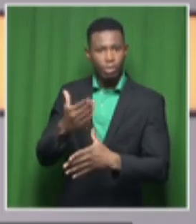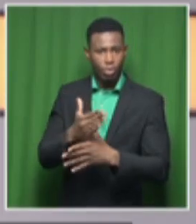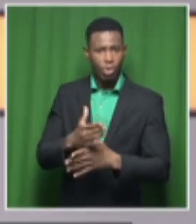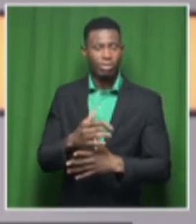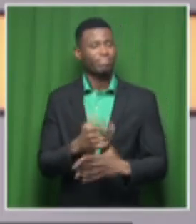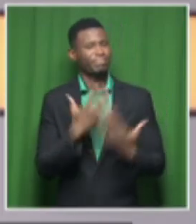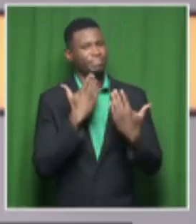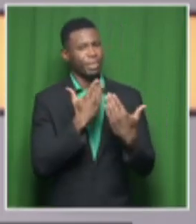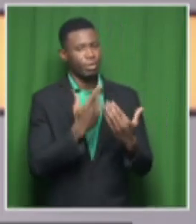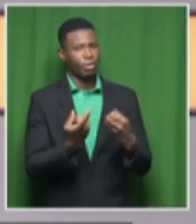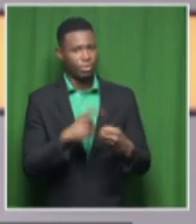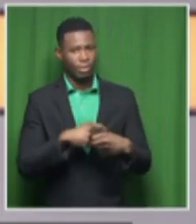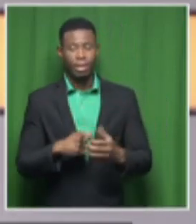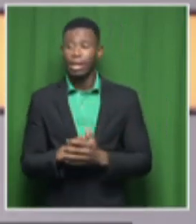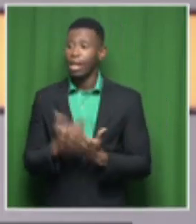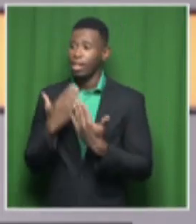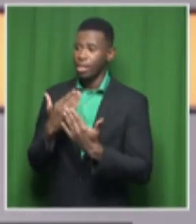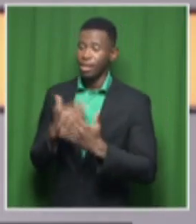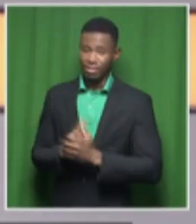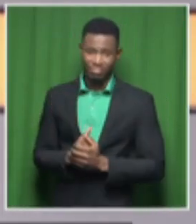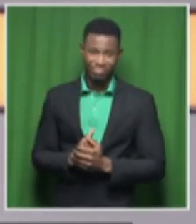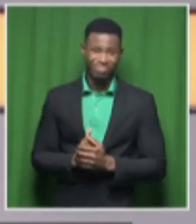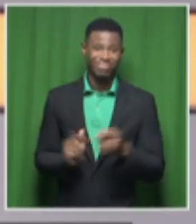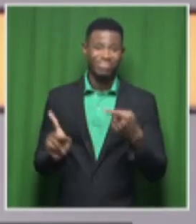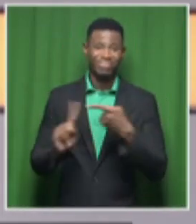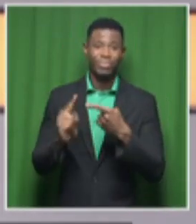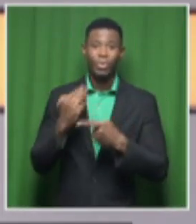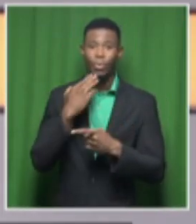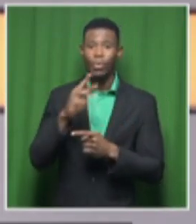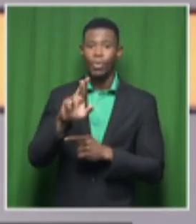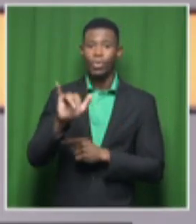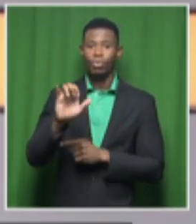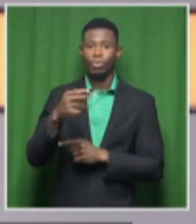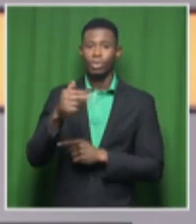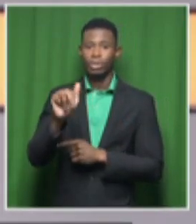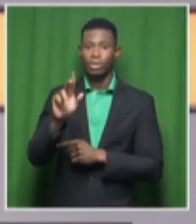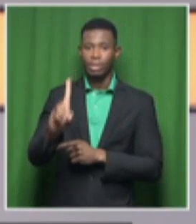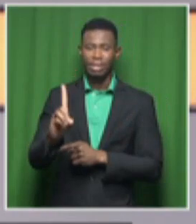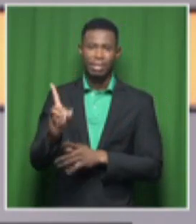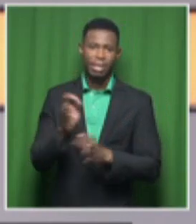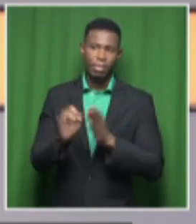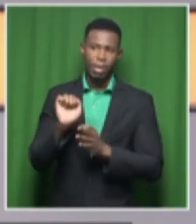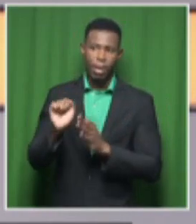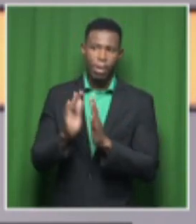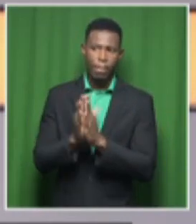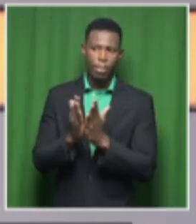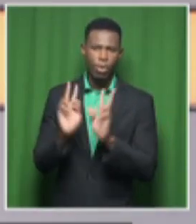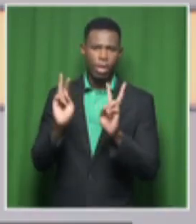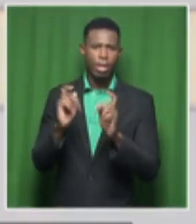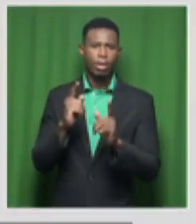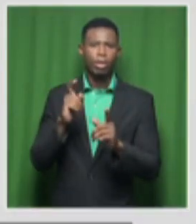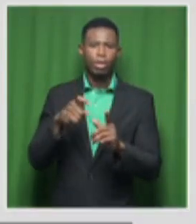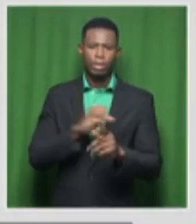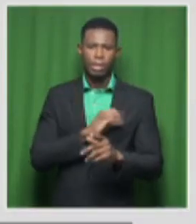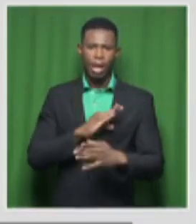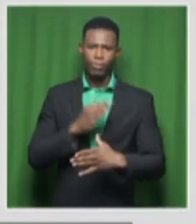author and entrepreneur Richard Rambau taking us through his new book titled Becoming a Highly Effective Employee.